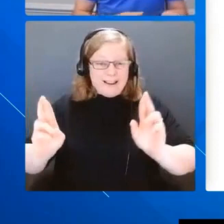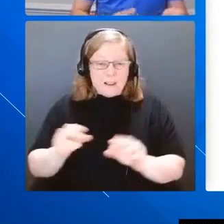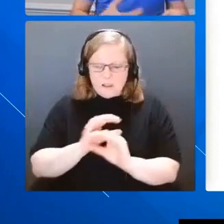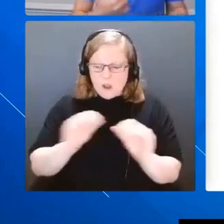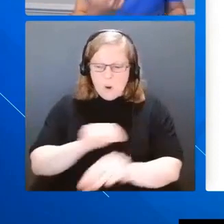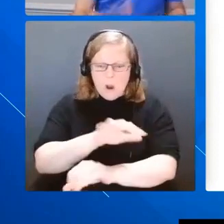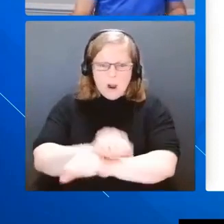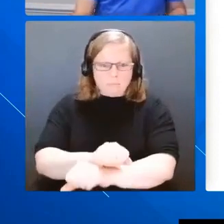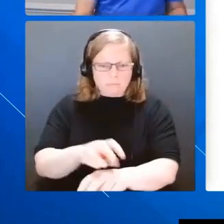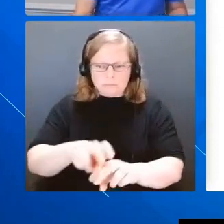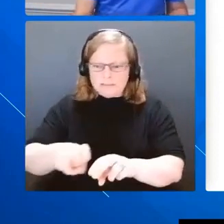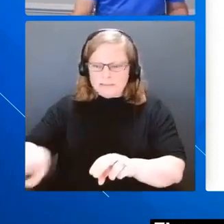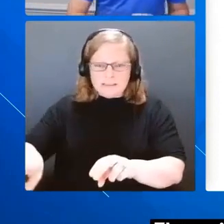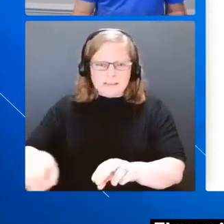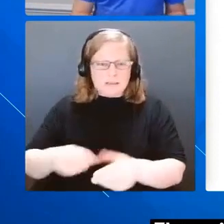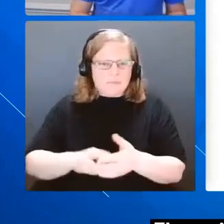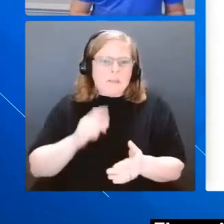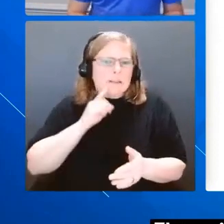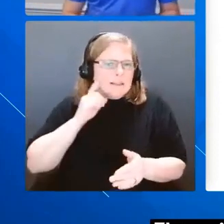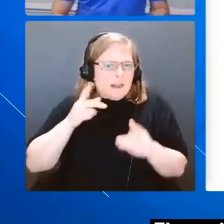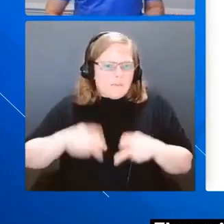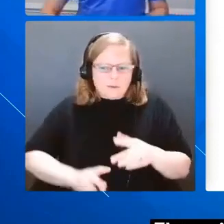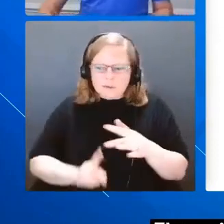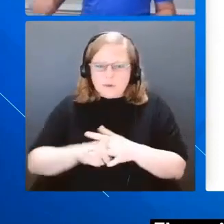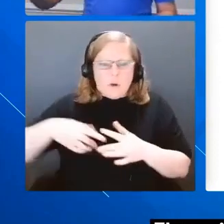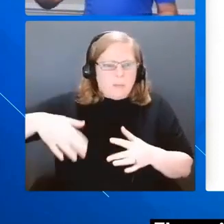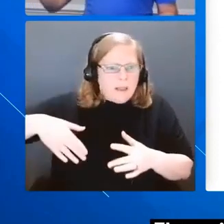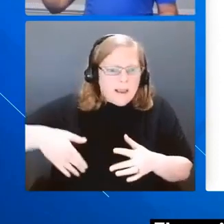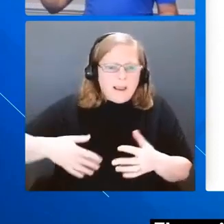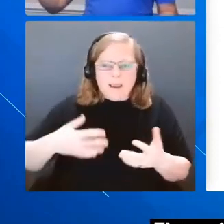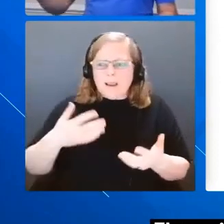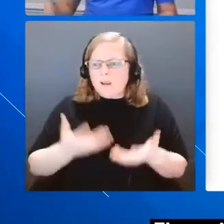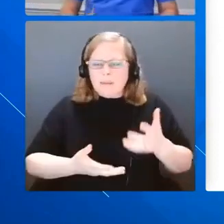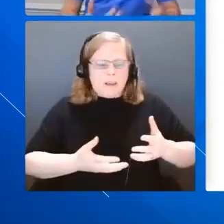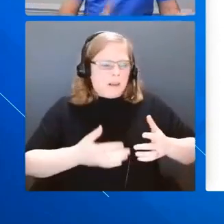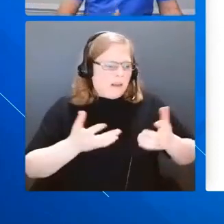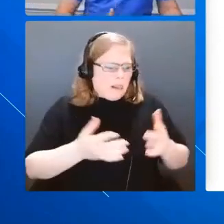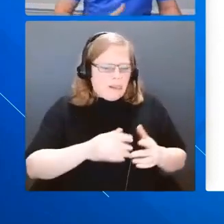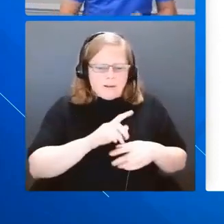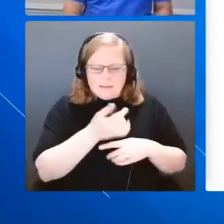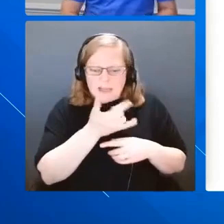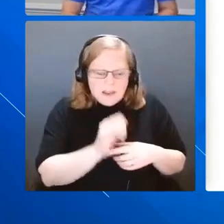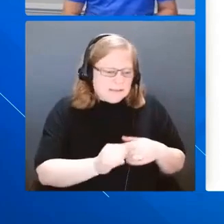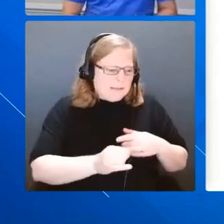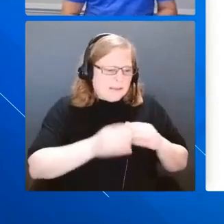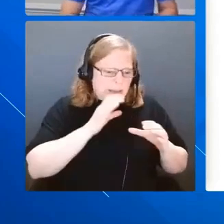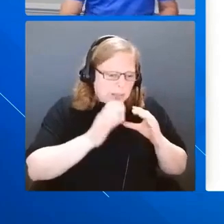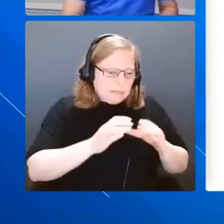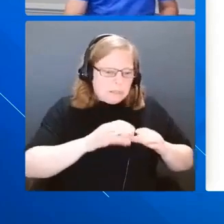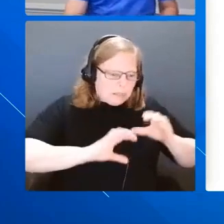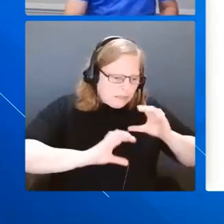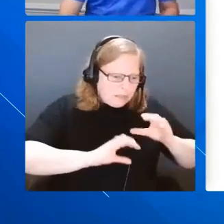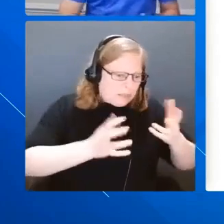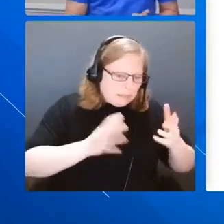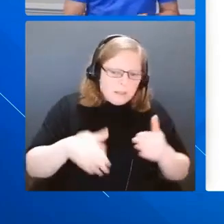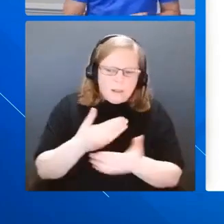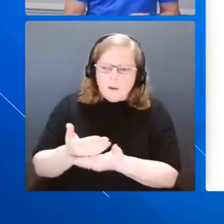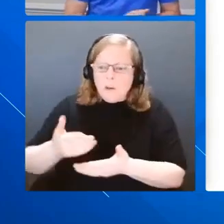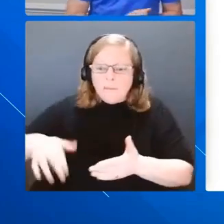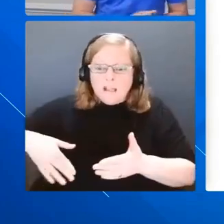there late, they might have trouble communicating with their Uber driver, they're sitting all the way in the back, they can't see the interpreter, it's not a good experience.